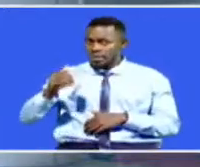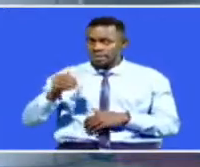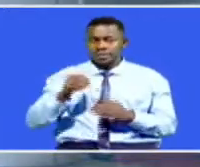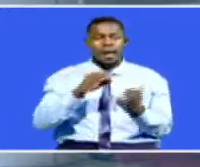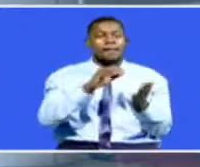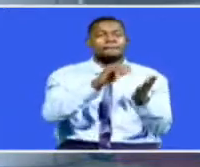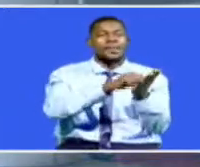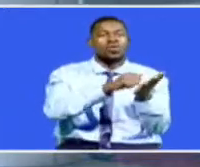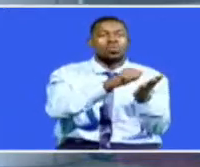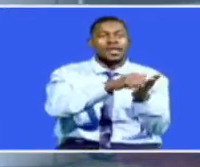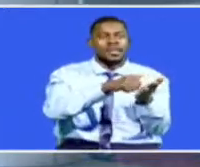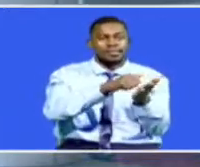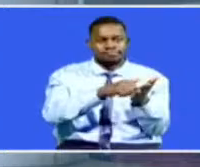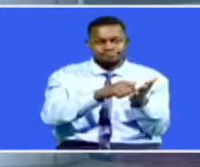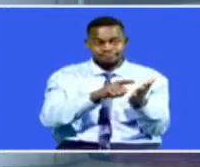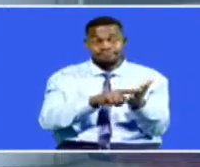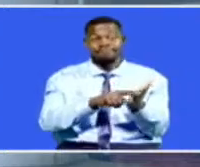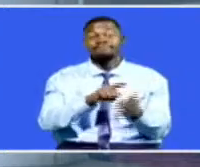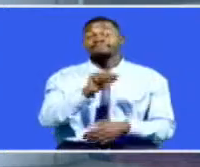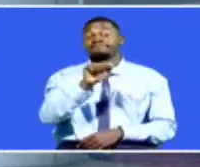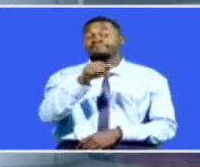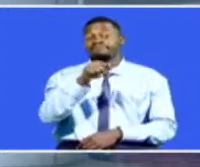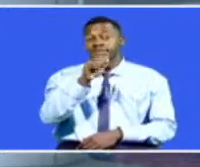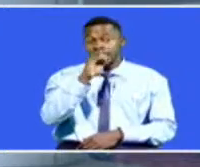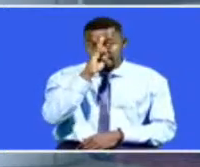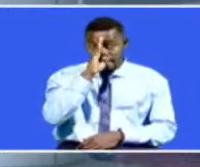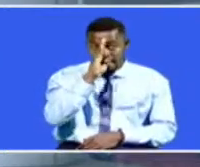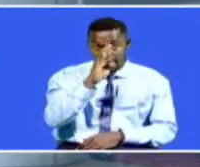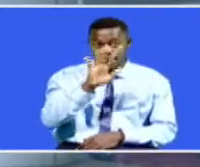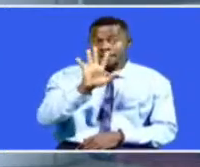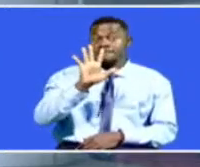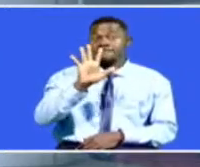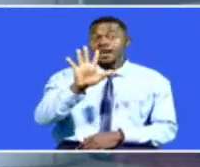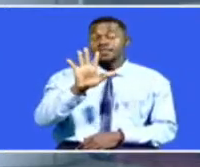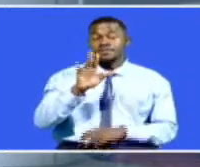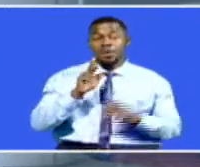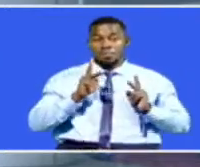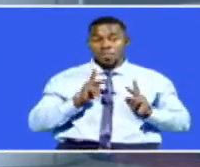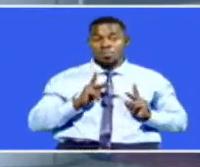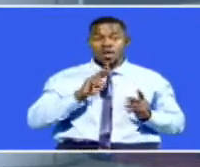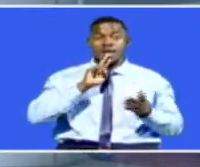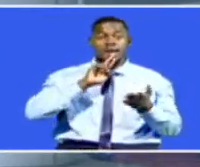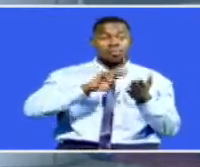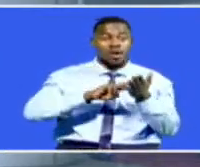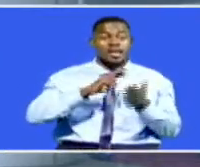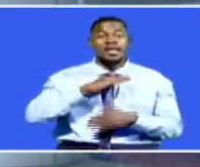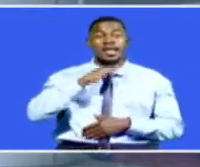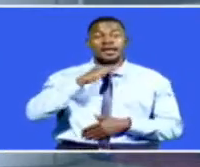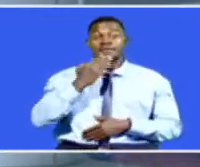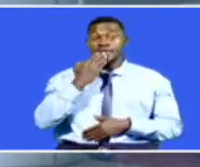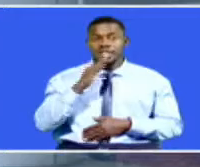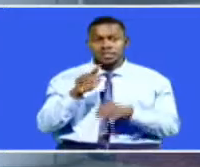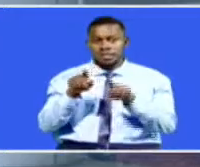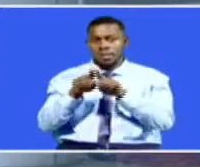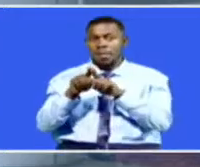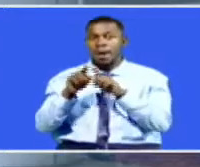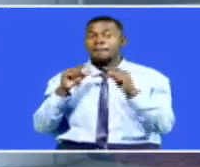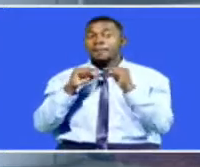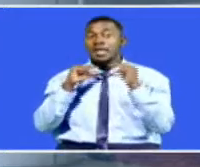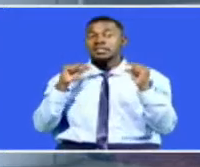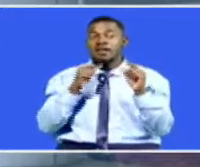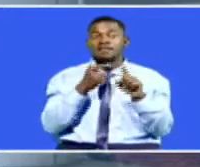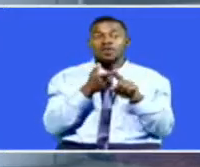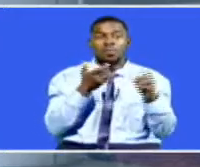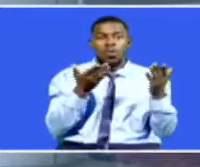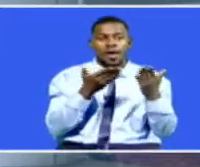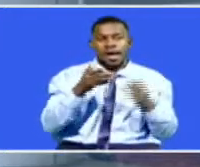in various parts of the country. On Sunday, 5 people were reported dead, including a pastor of the AIC church and